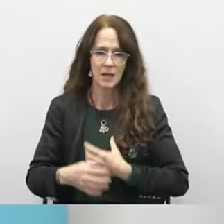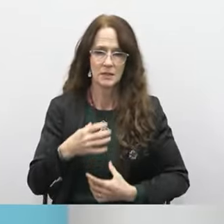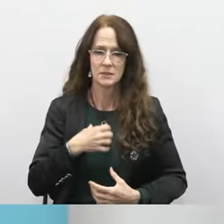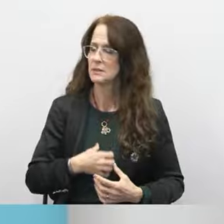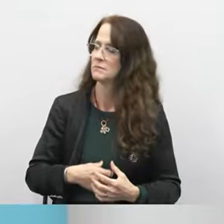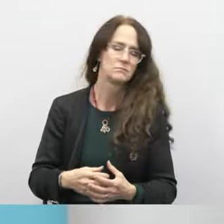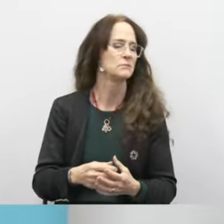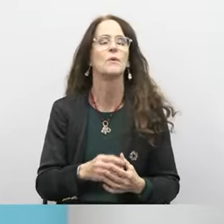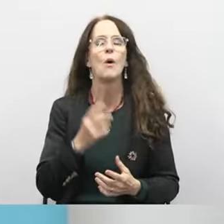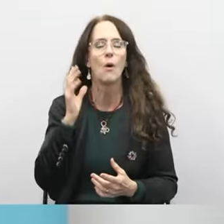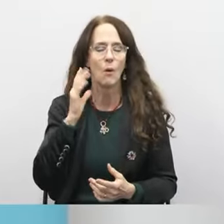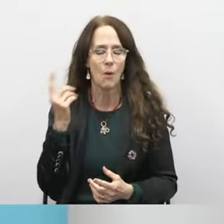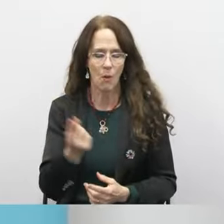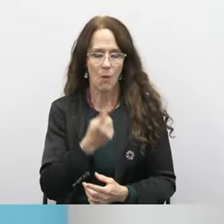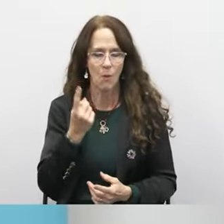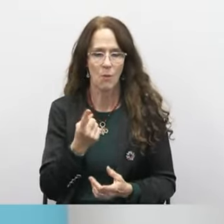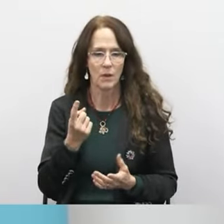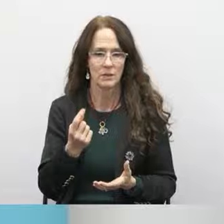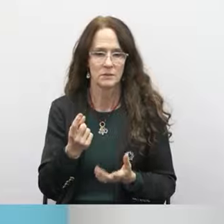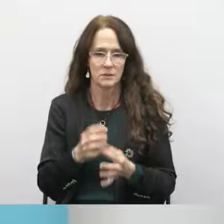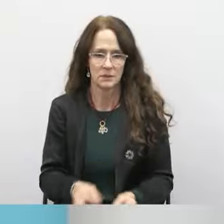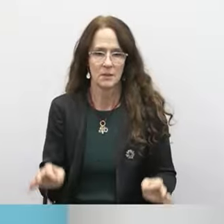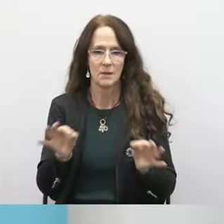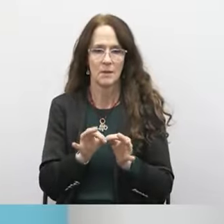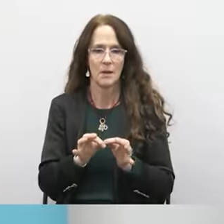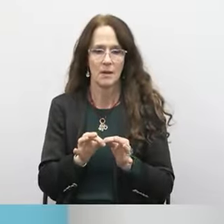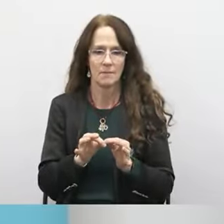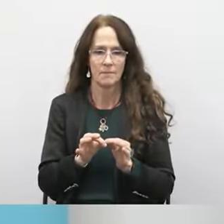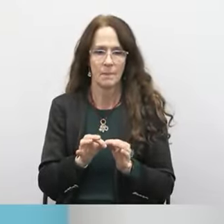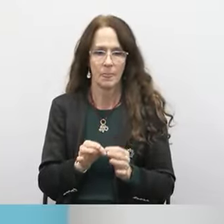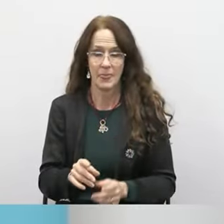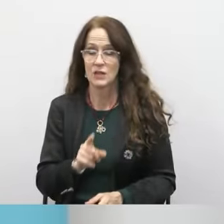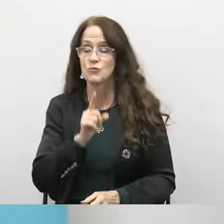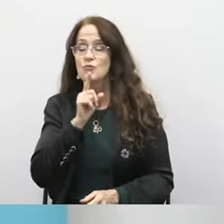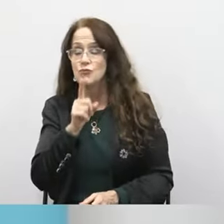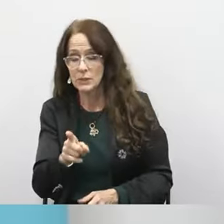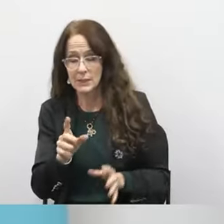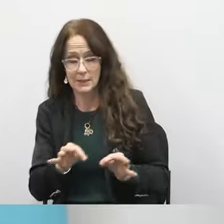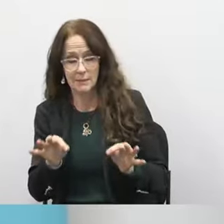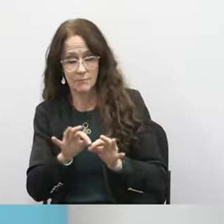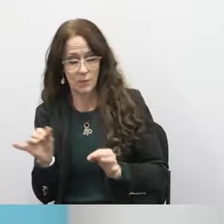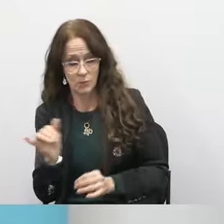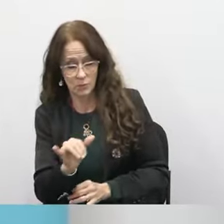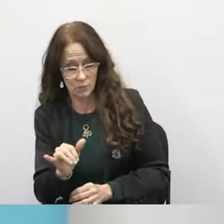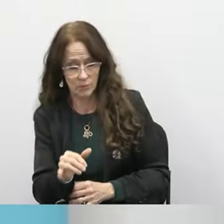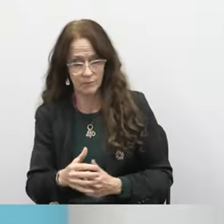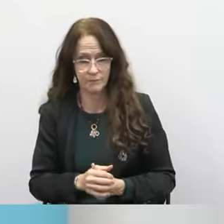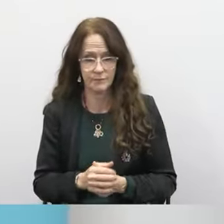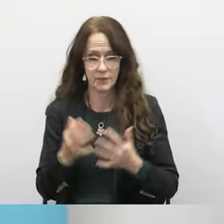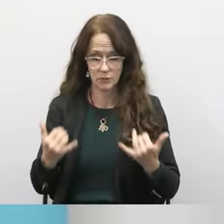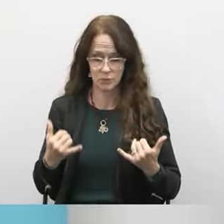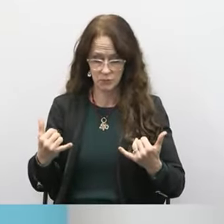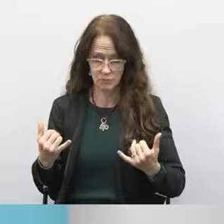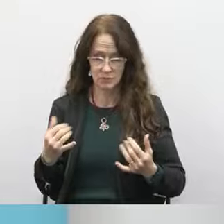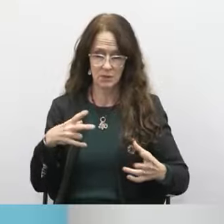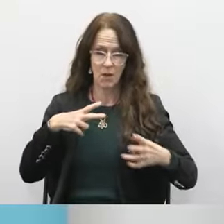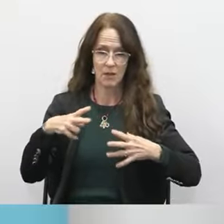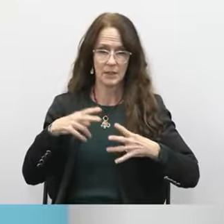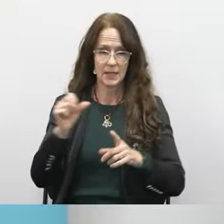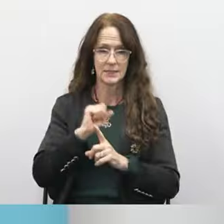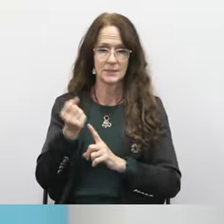vain. It matters more than you might realize. So this holiday season, students,